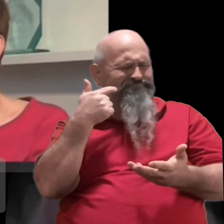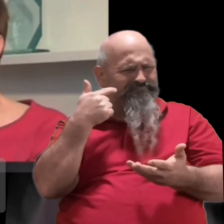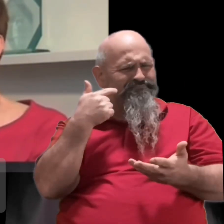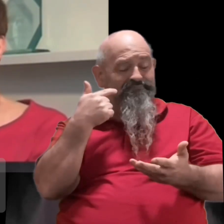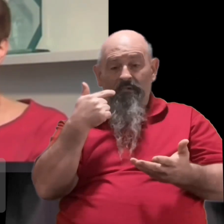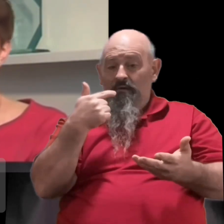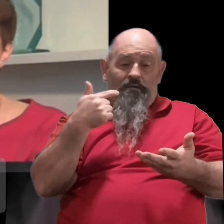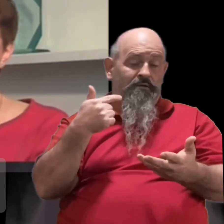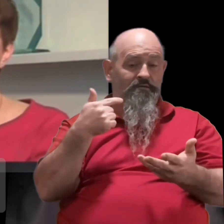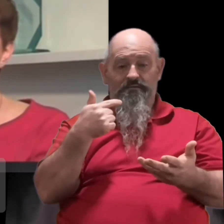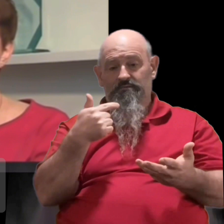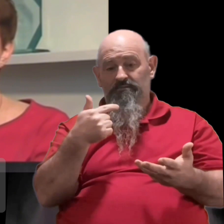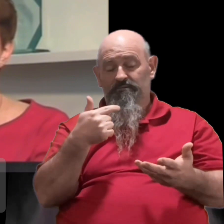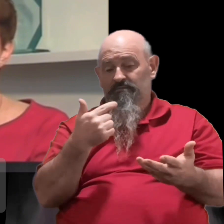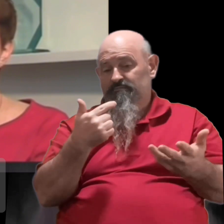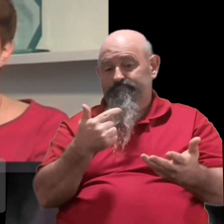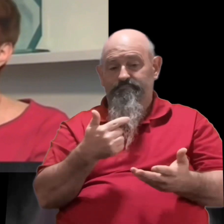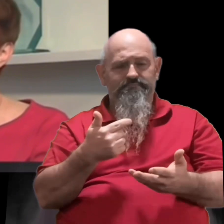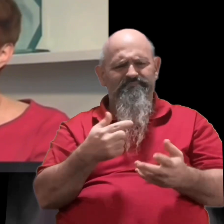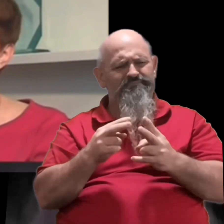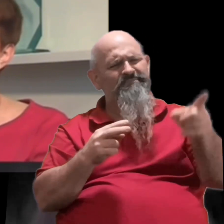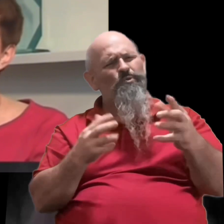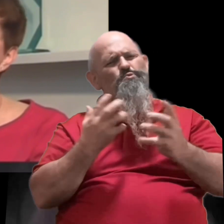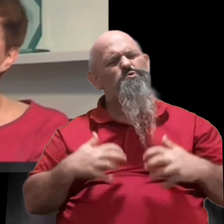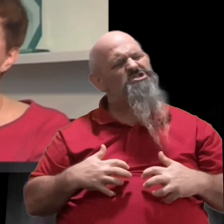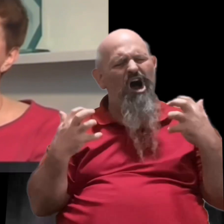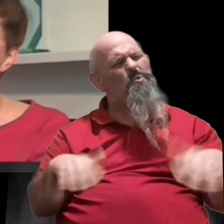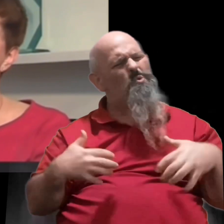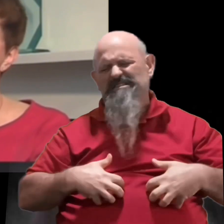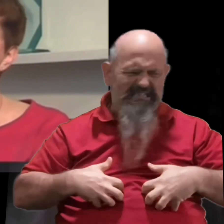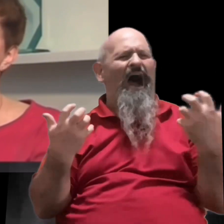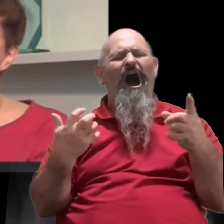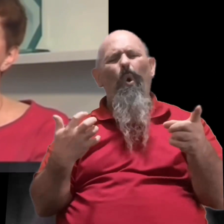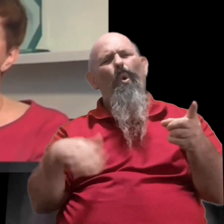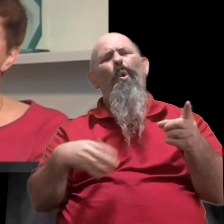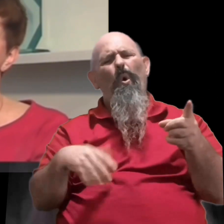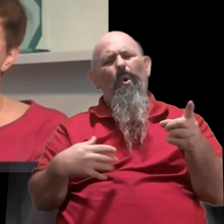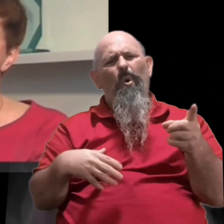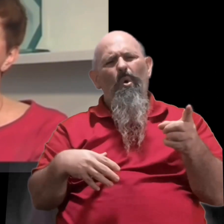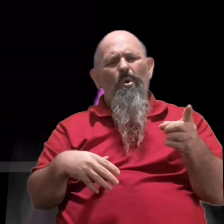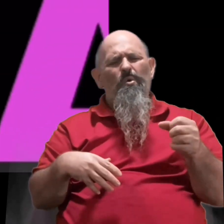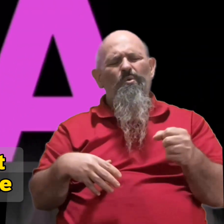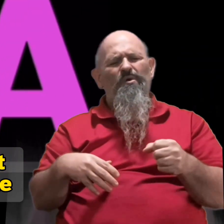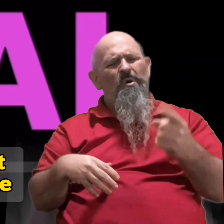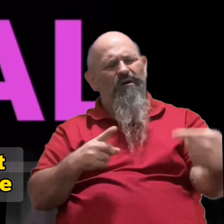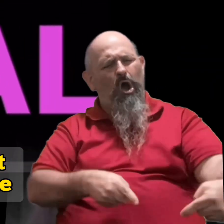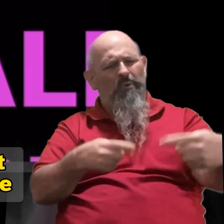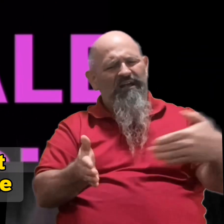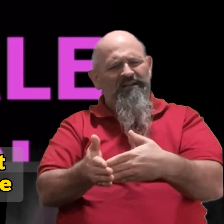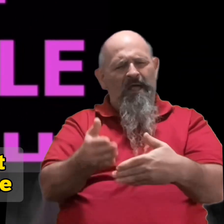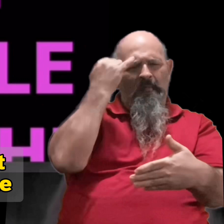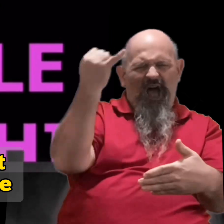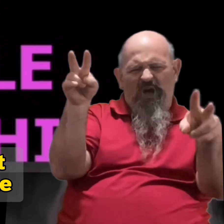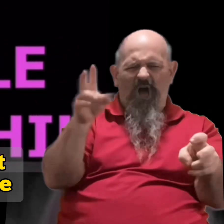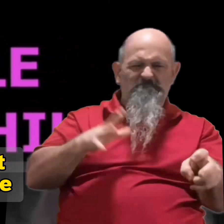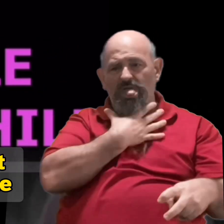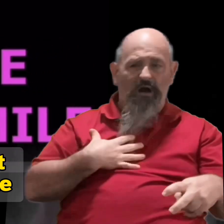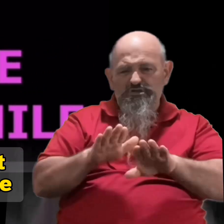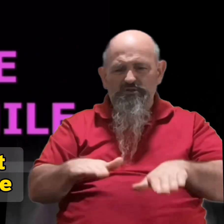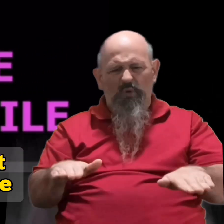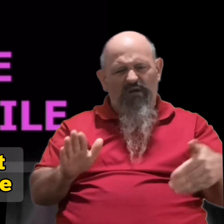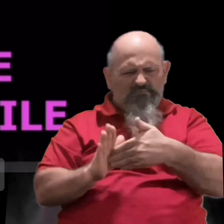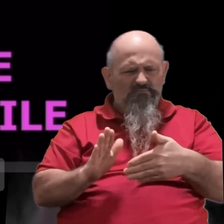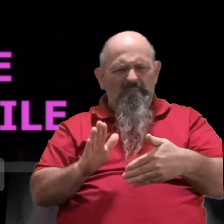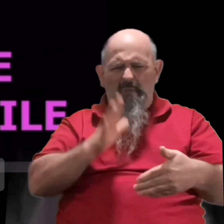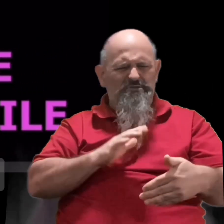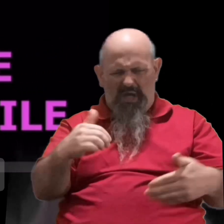own gender. And they were very angry. Very angry. One argument against even the idea of female